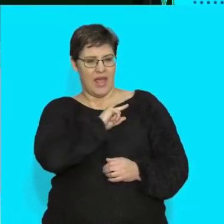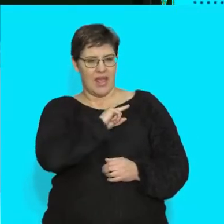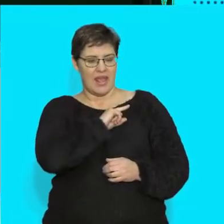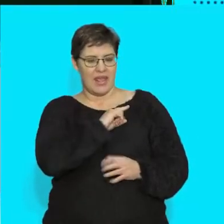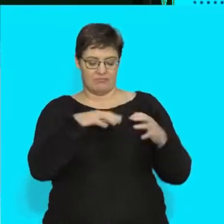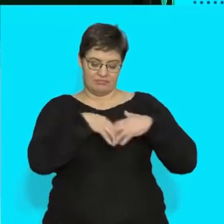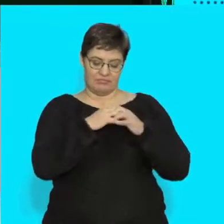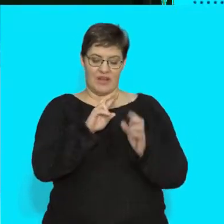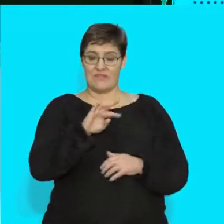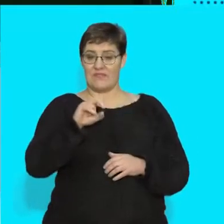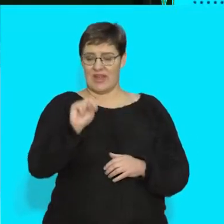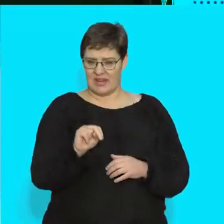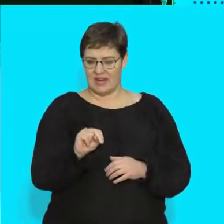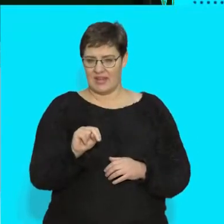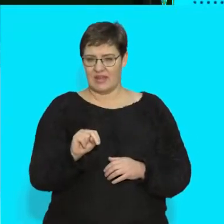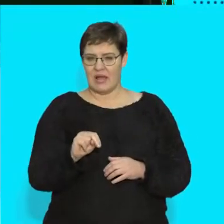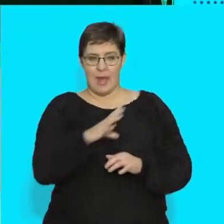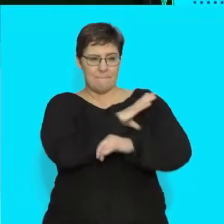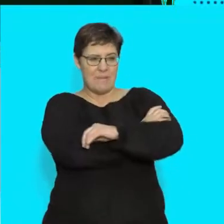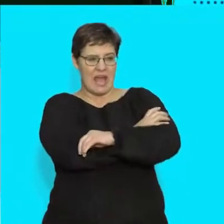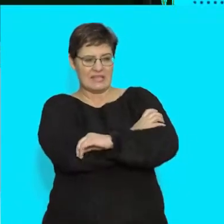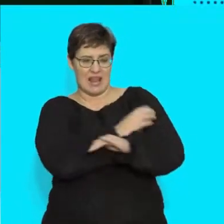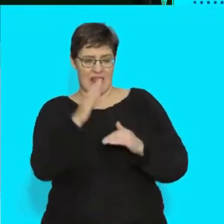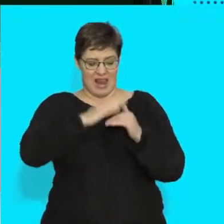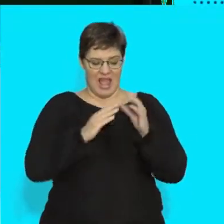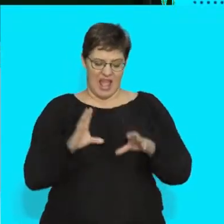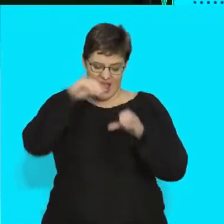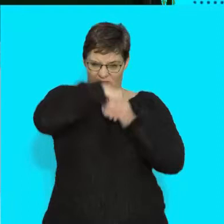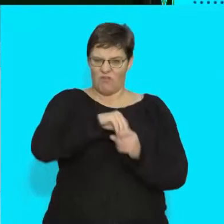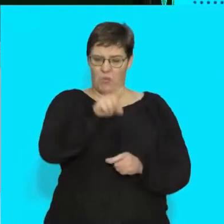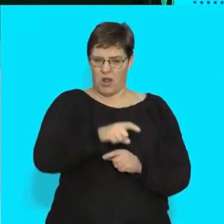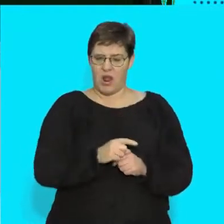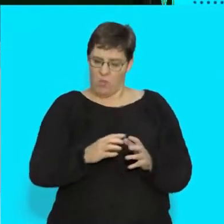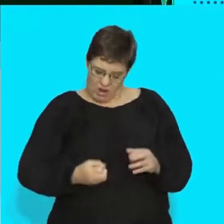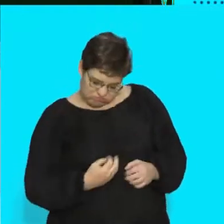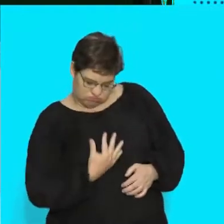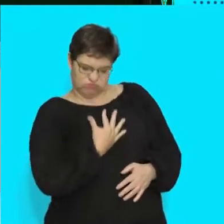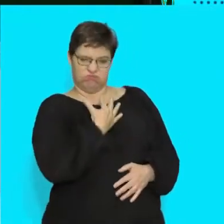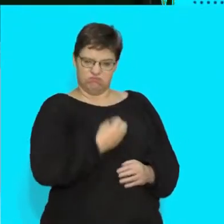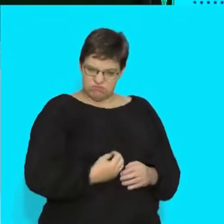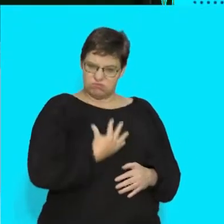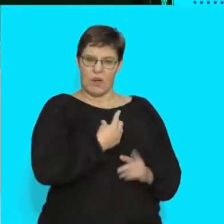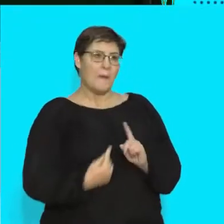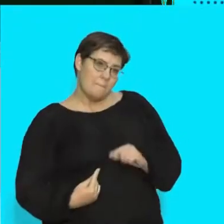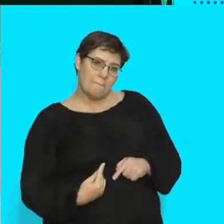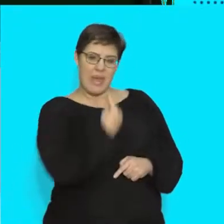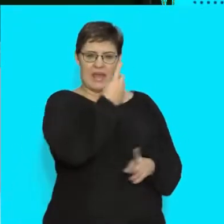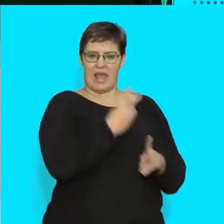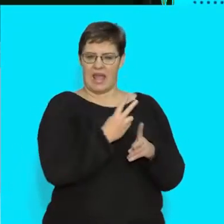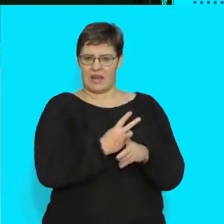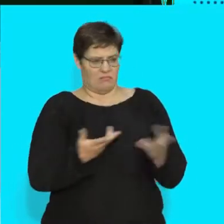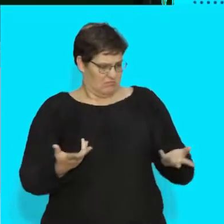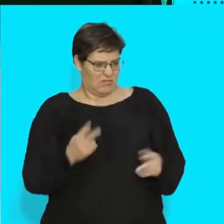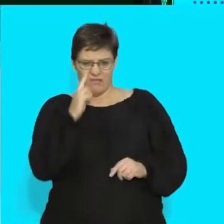was to make a vein, I would put a large muscle layer in it, all right, to get it to actually squeeze back up